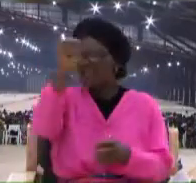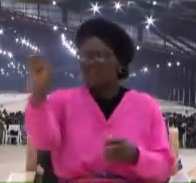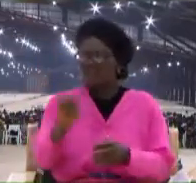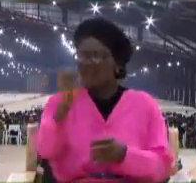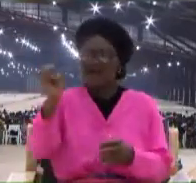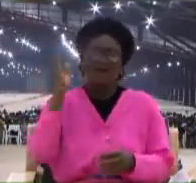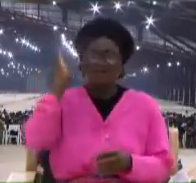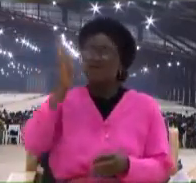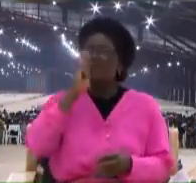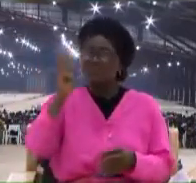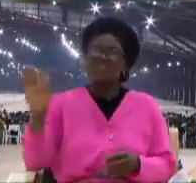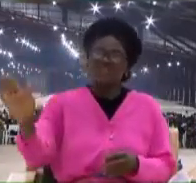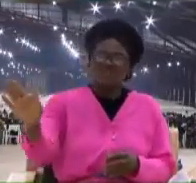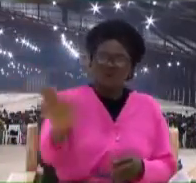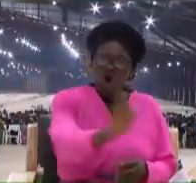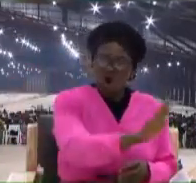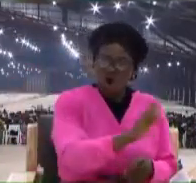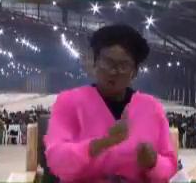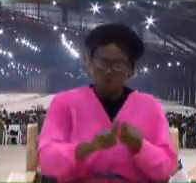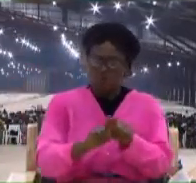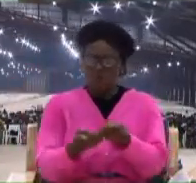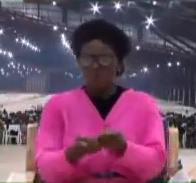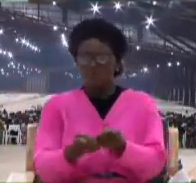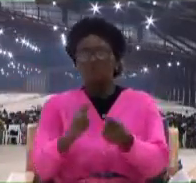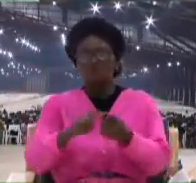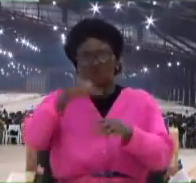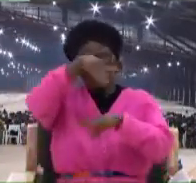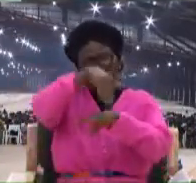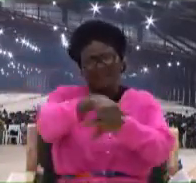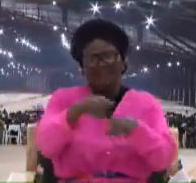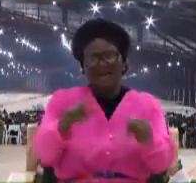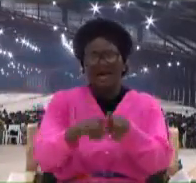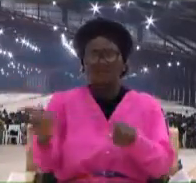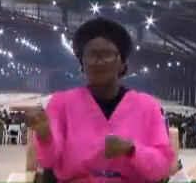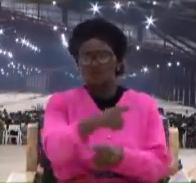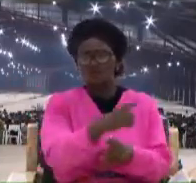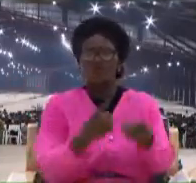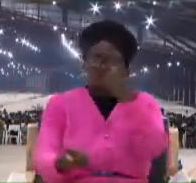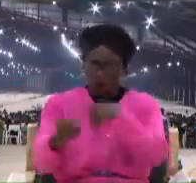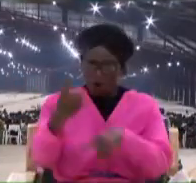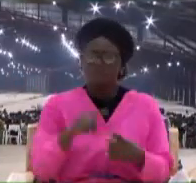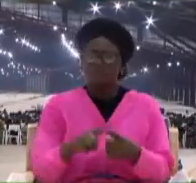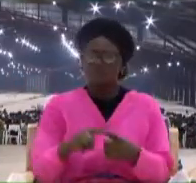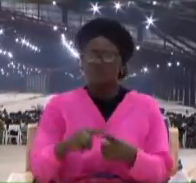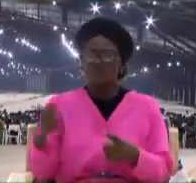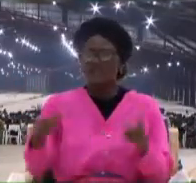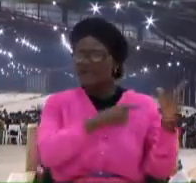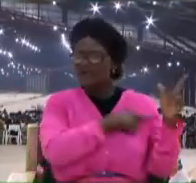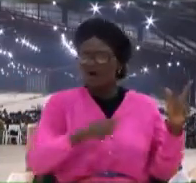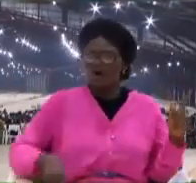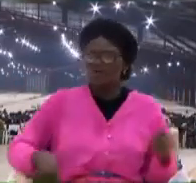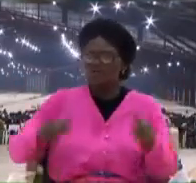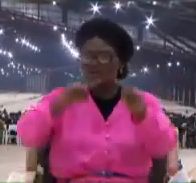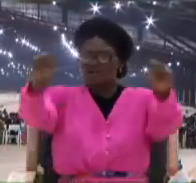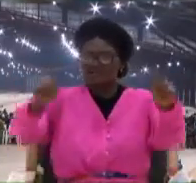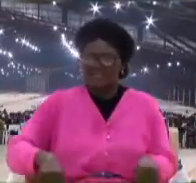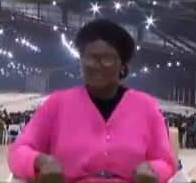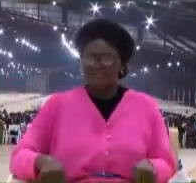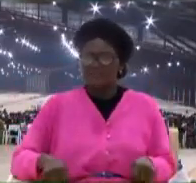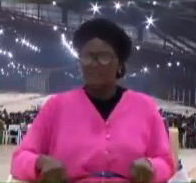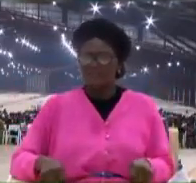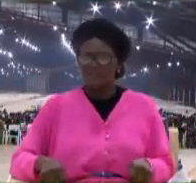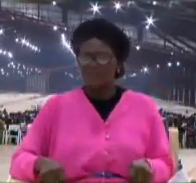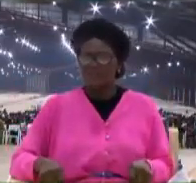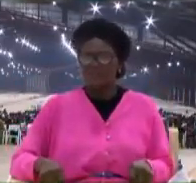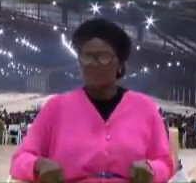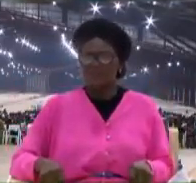tonight, as you come to the Lord's table, I can with all boldness say to